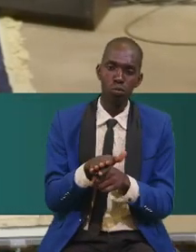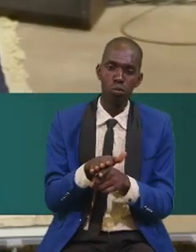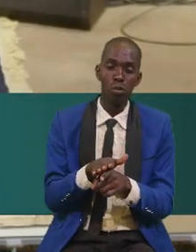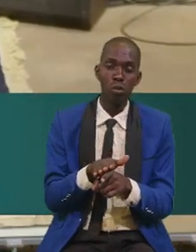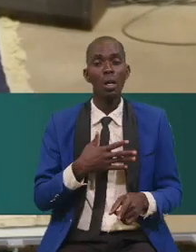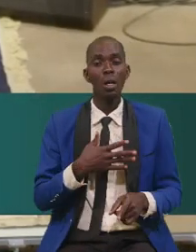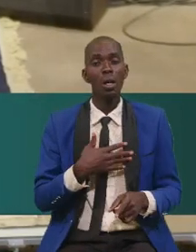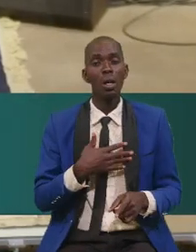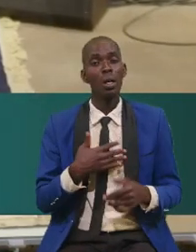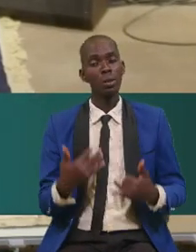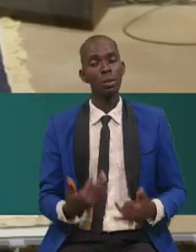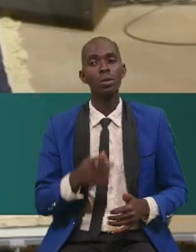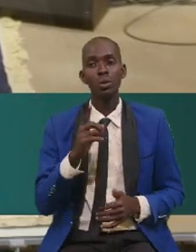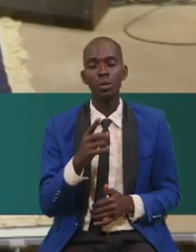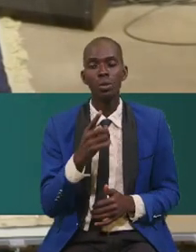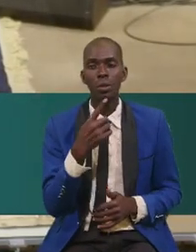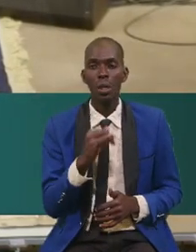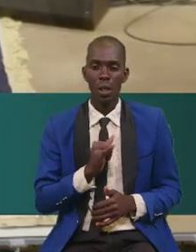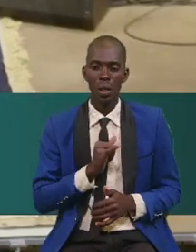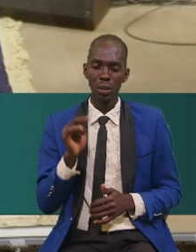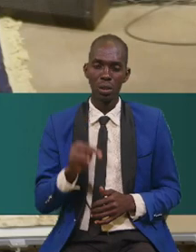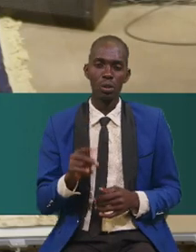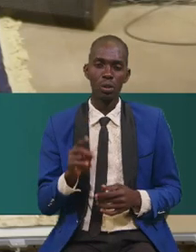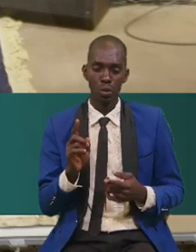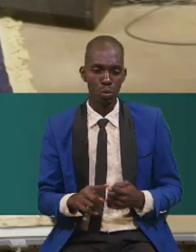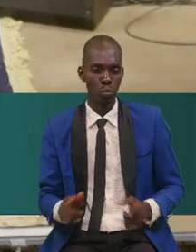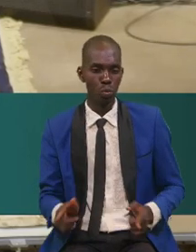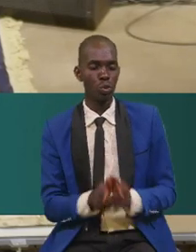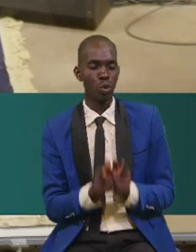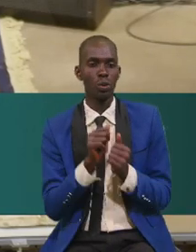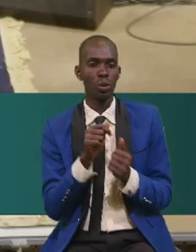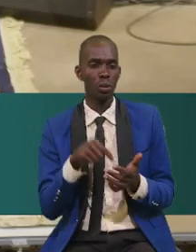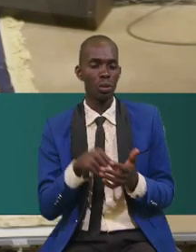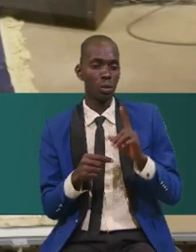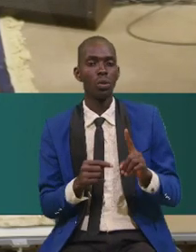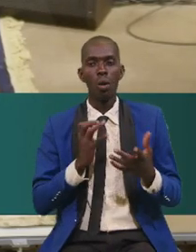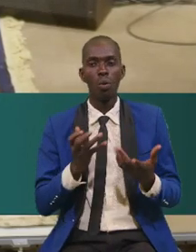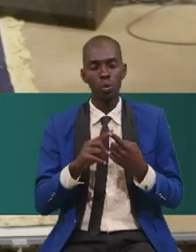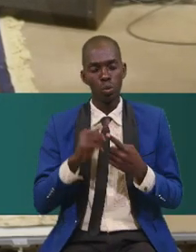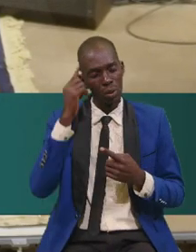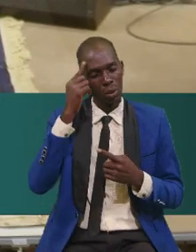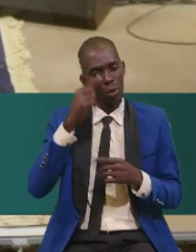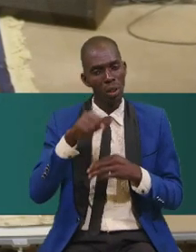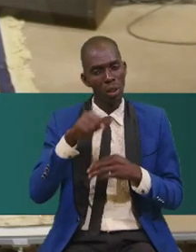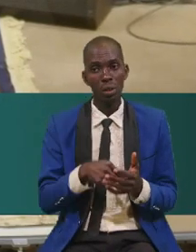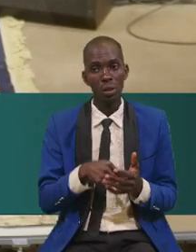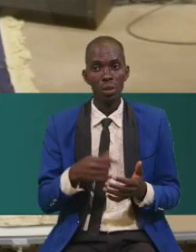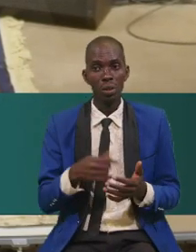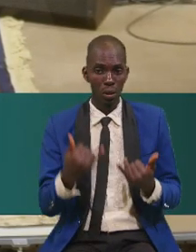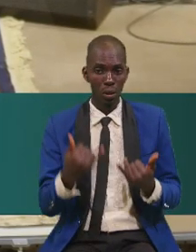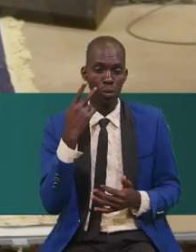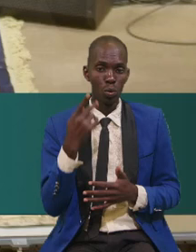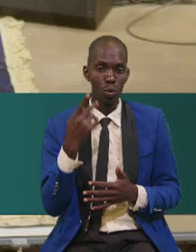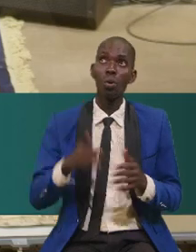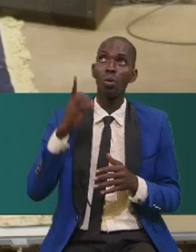I need to catch up with this man. I want you to think about this. Now you see what God is helping me to do. I go here in